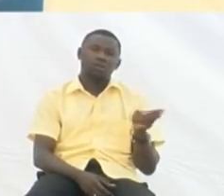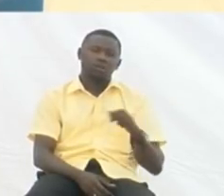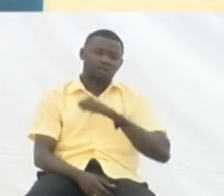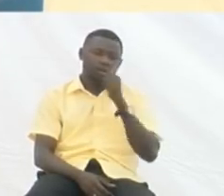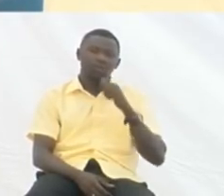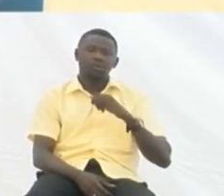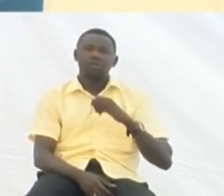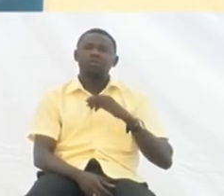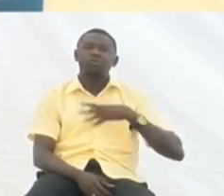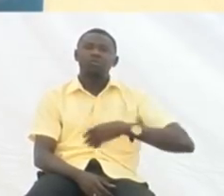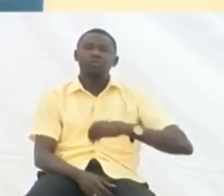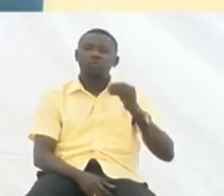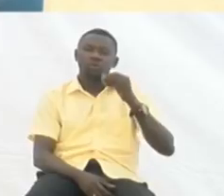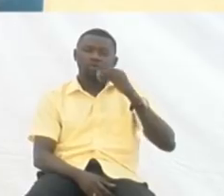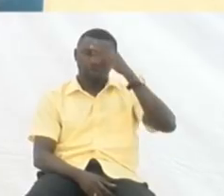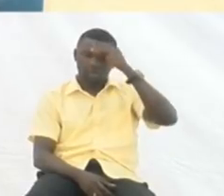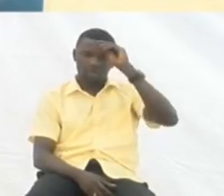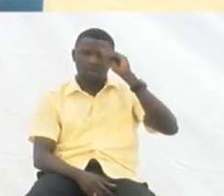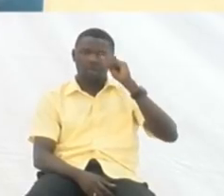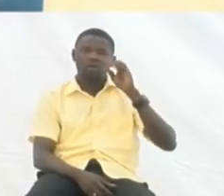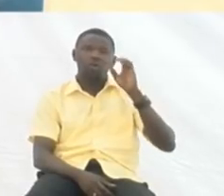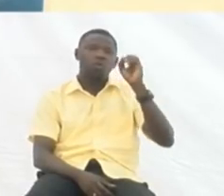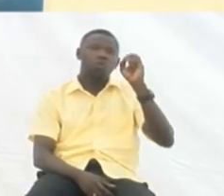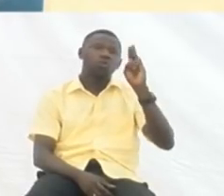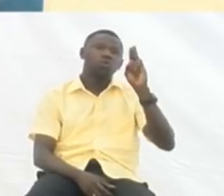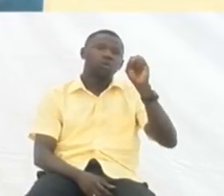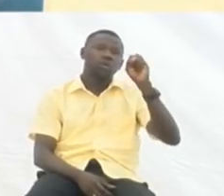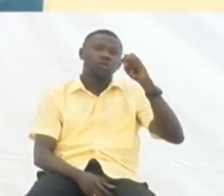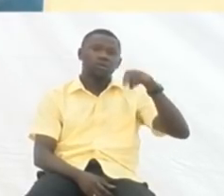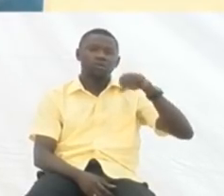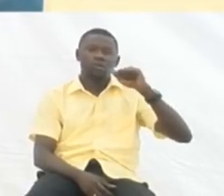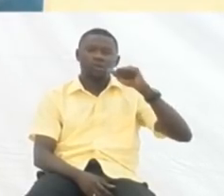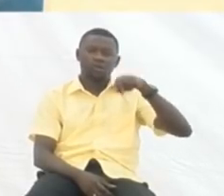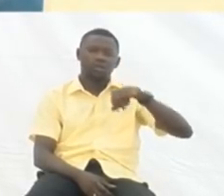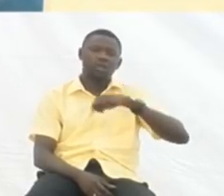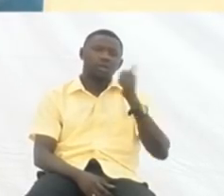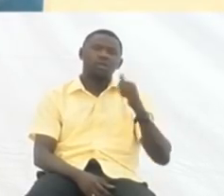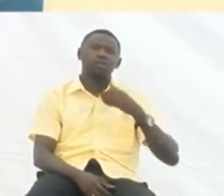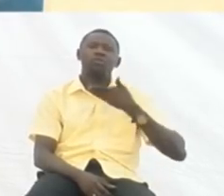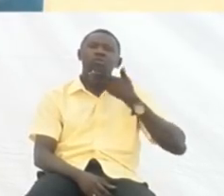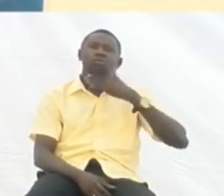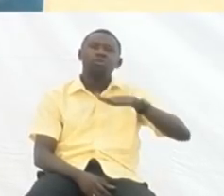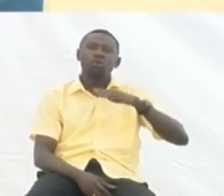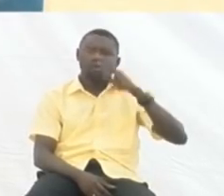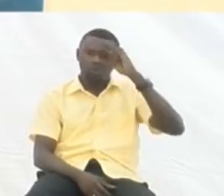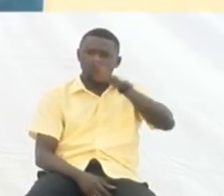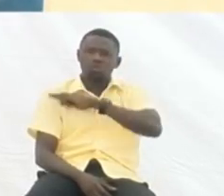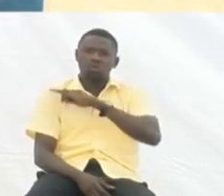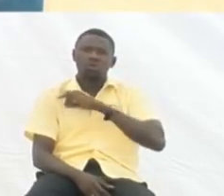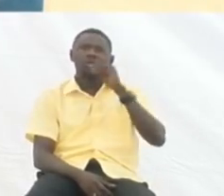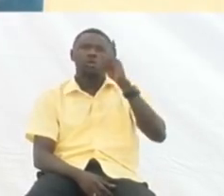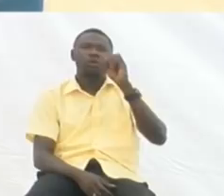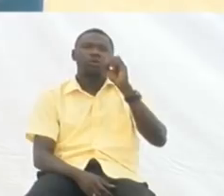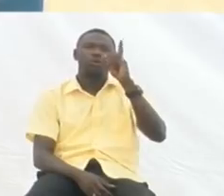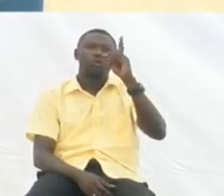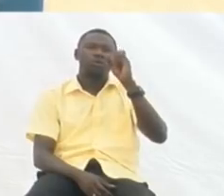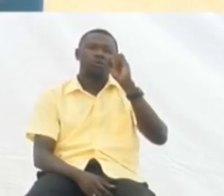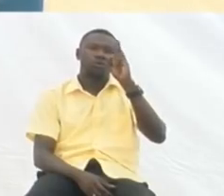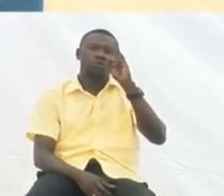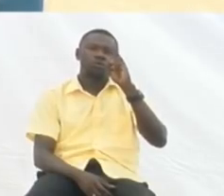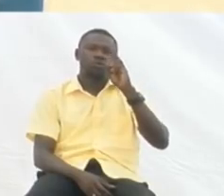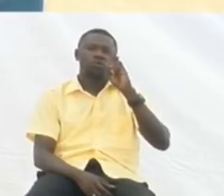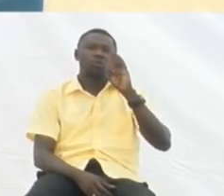son Usman. Anadoma Dudu Bojang. And his younger brother Dudu Bojang. Anin nabarindima olomu binta